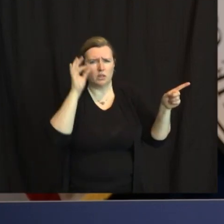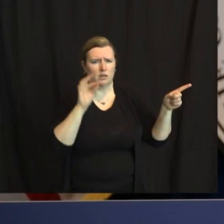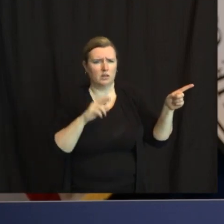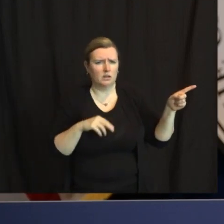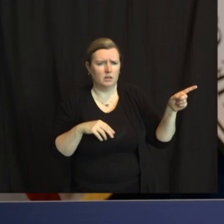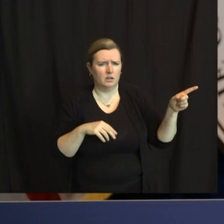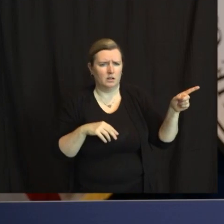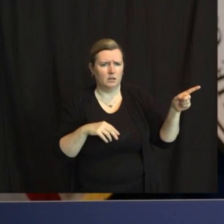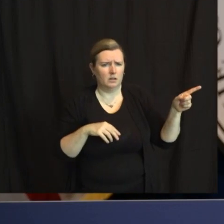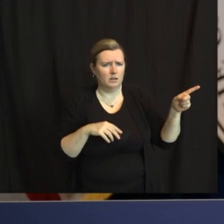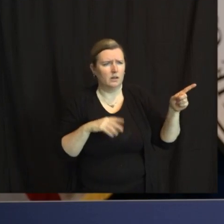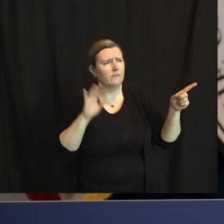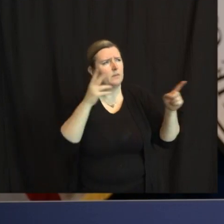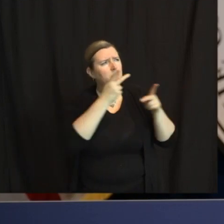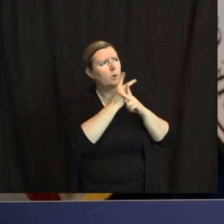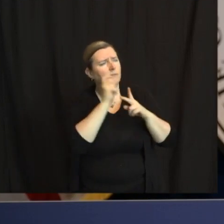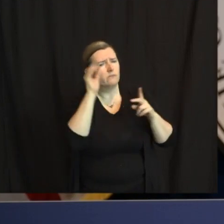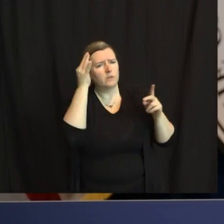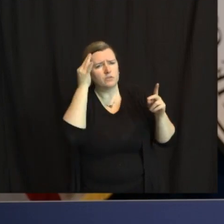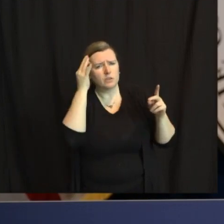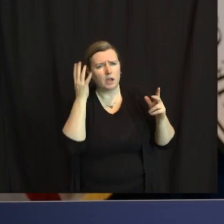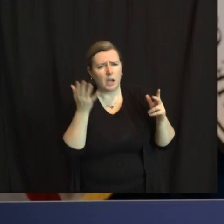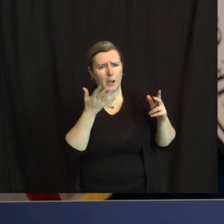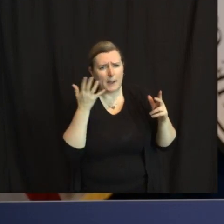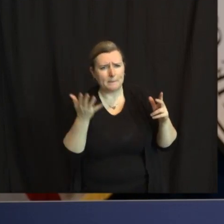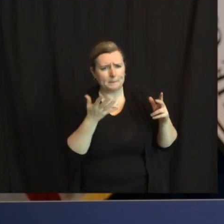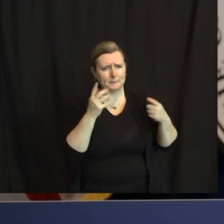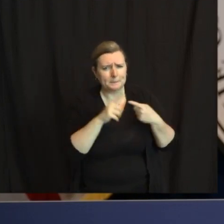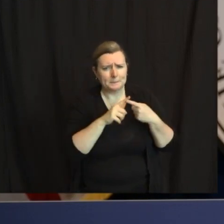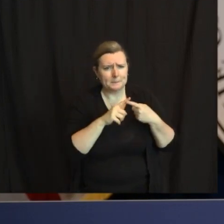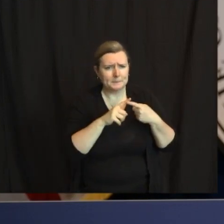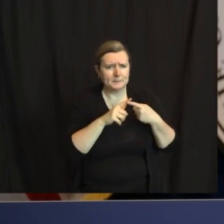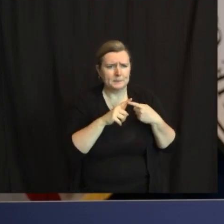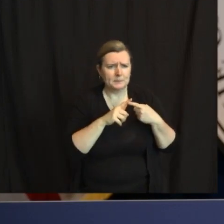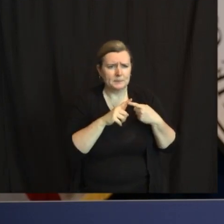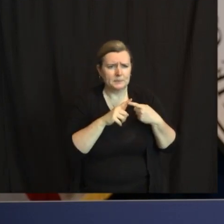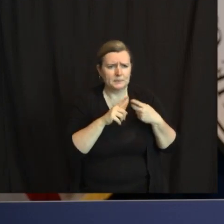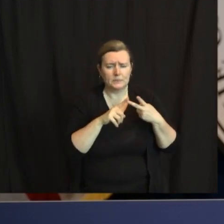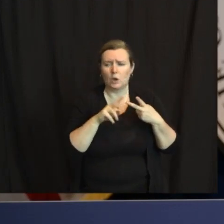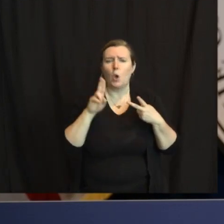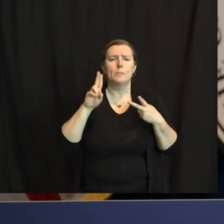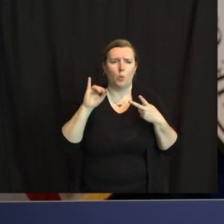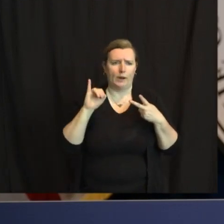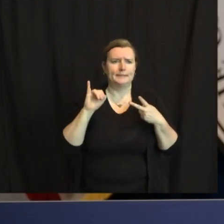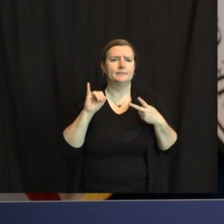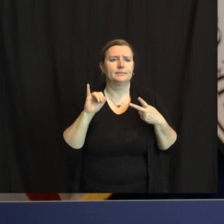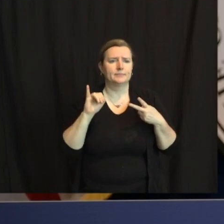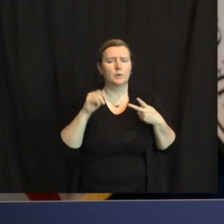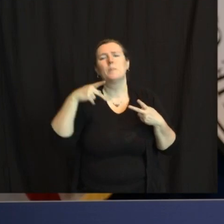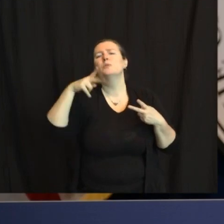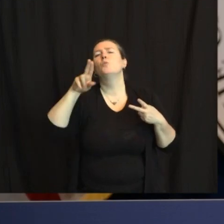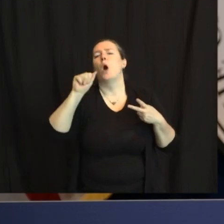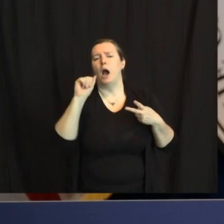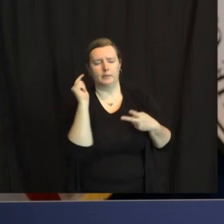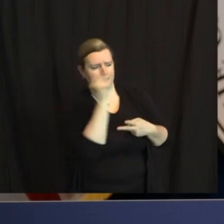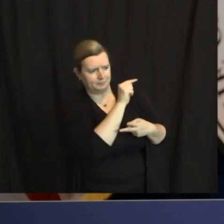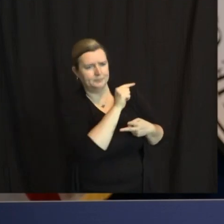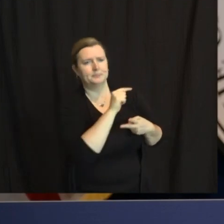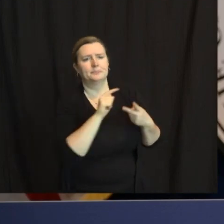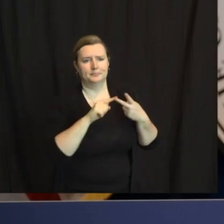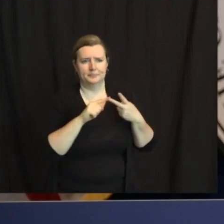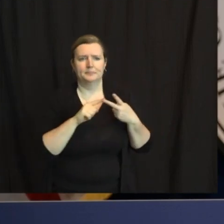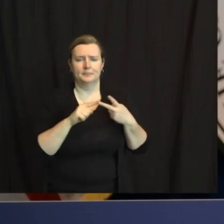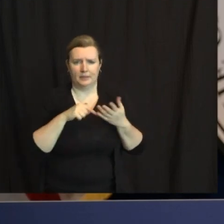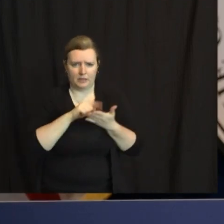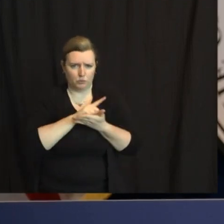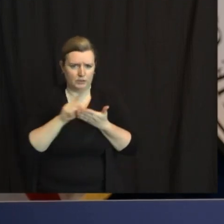borrow from the feds, and what was your second? Yeah, for the unemployment, for the UI fund. The second was the PUA? PUA, yeah. The numbers this week in total, dollar. Rob, do